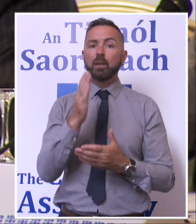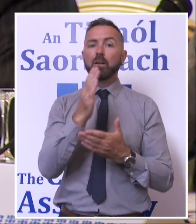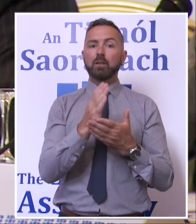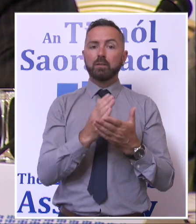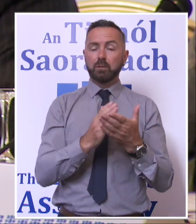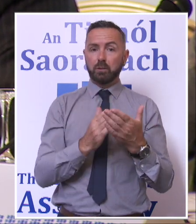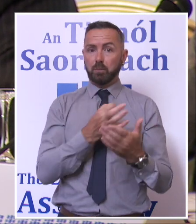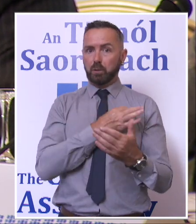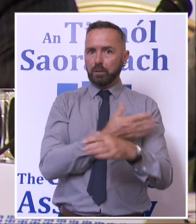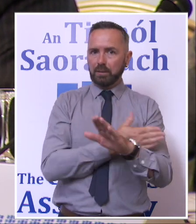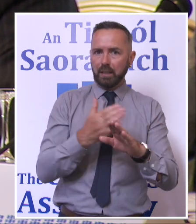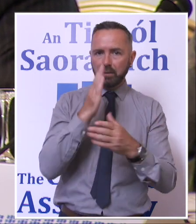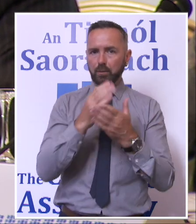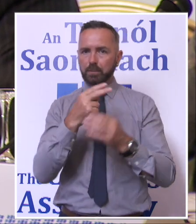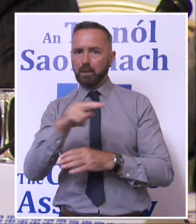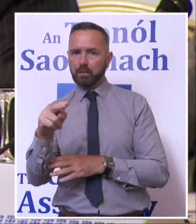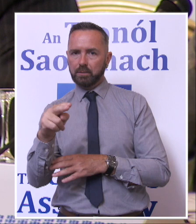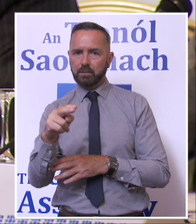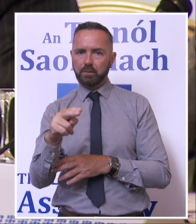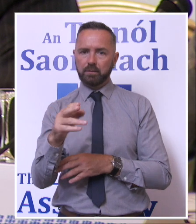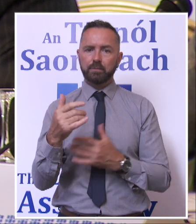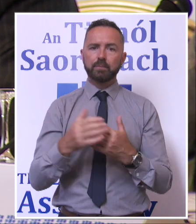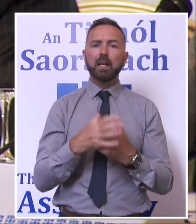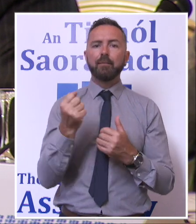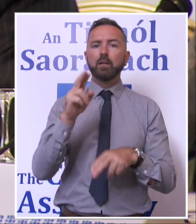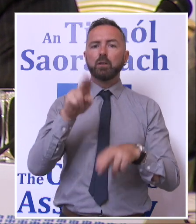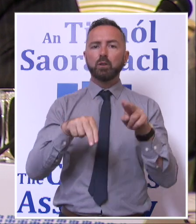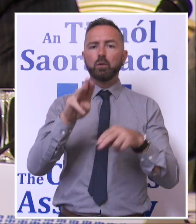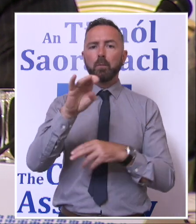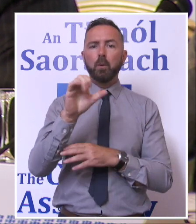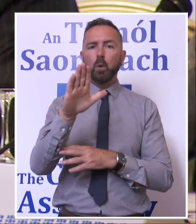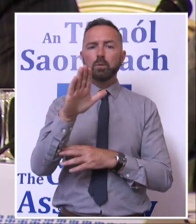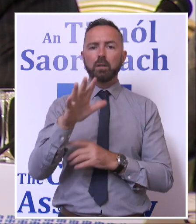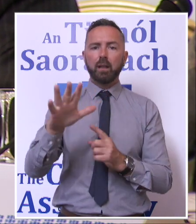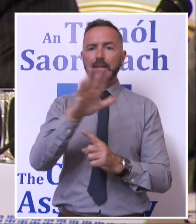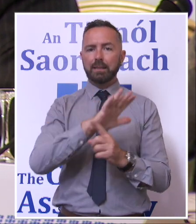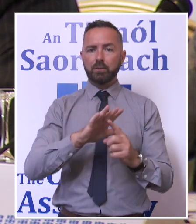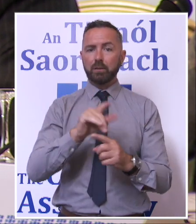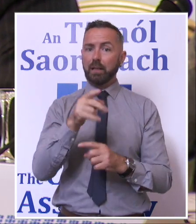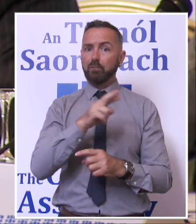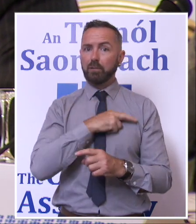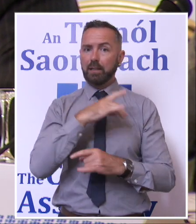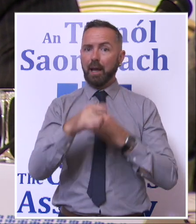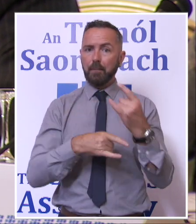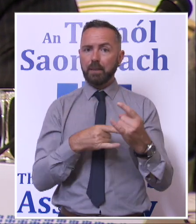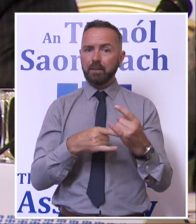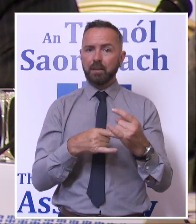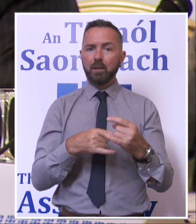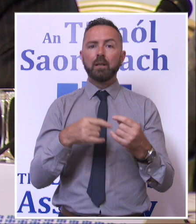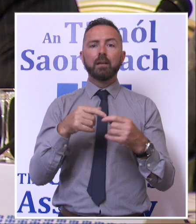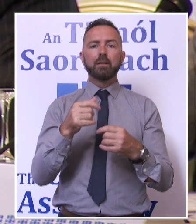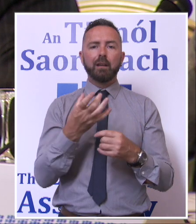not. We saw calls for new postal districts, and that's real. There was an argument for new county GAA